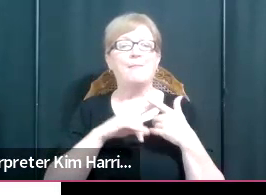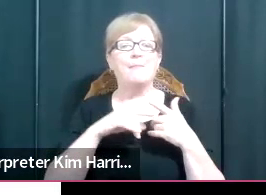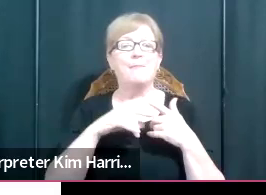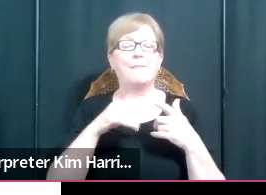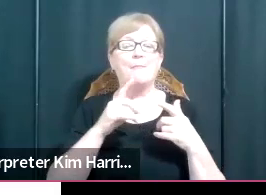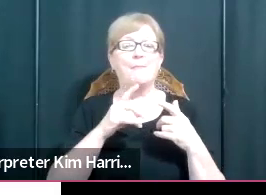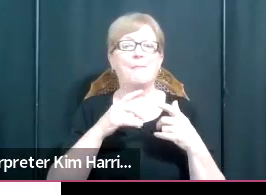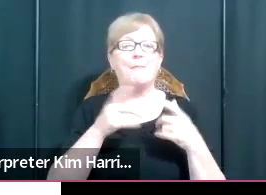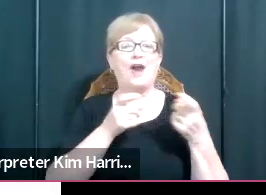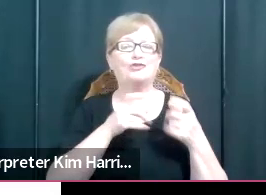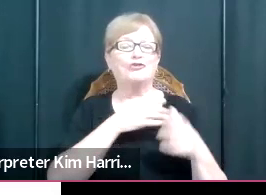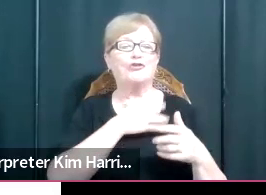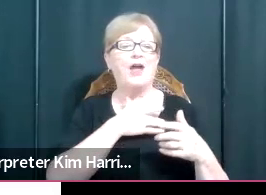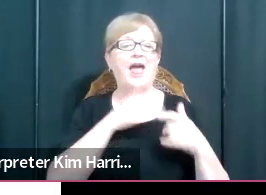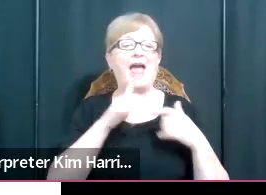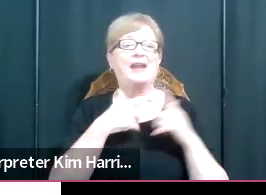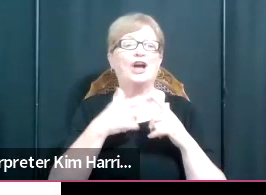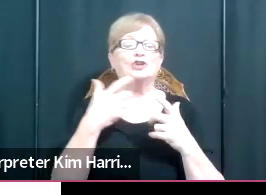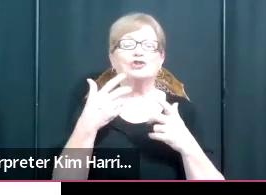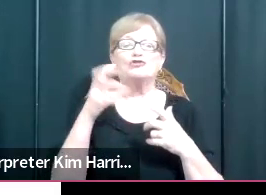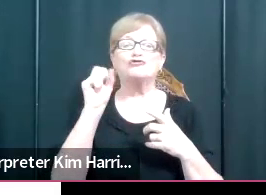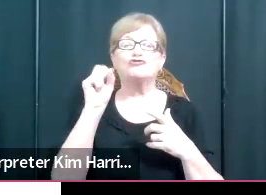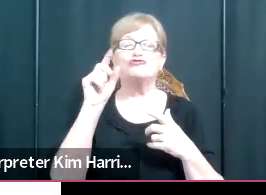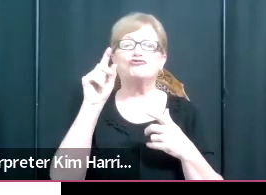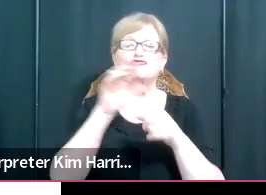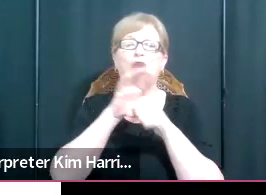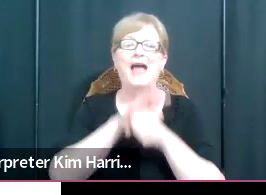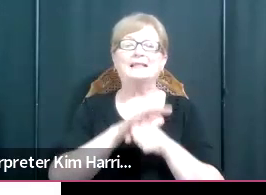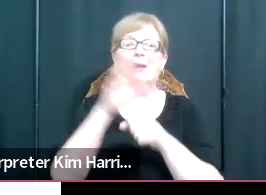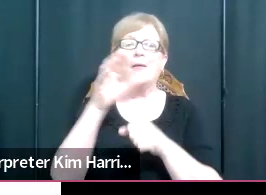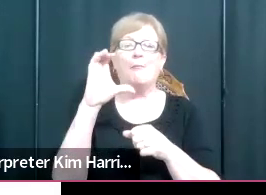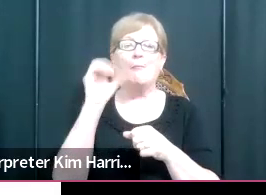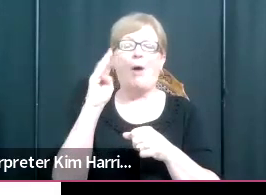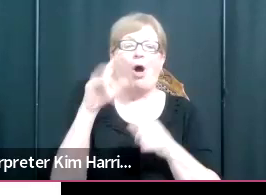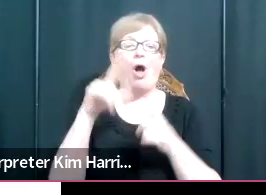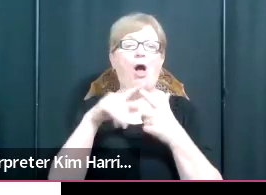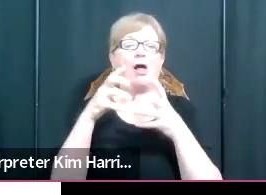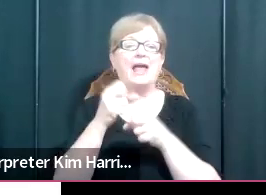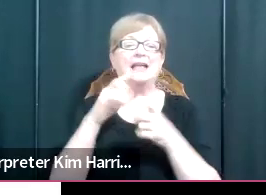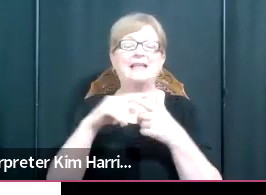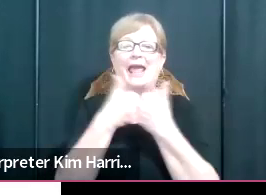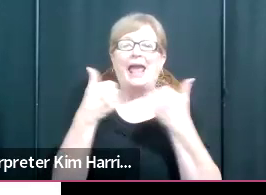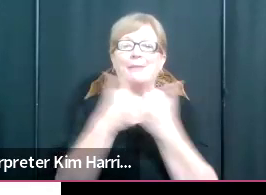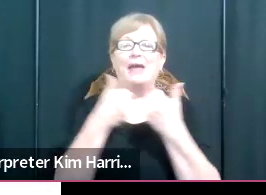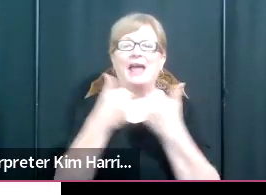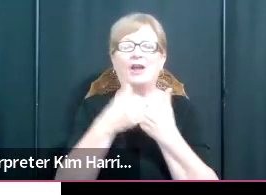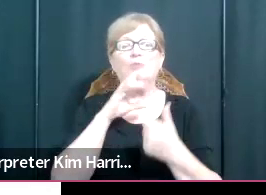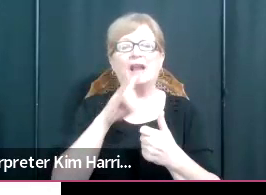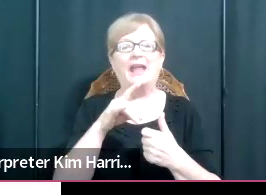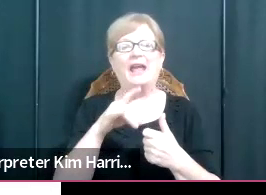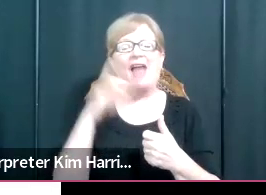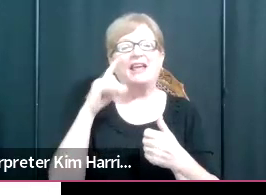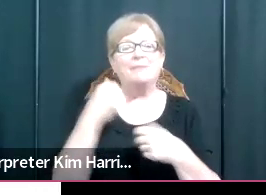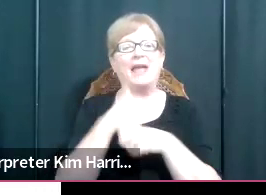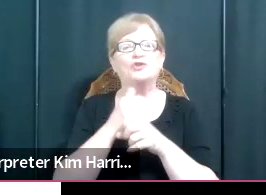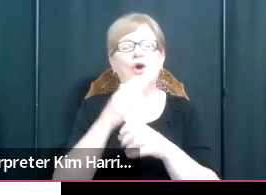a stress ball. And the idea of the Mightier game is designed to annoy you, because it will monitor